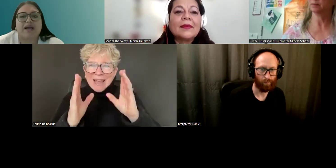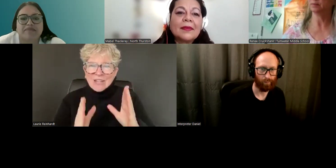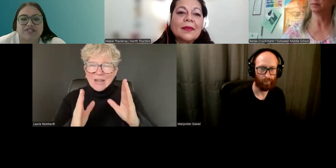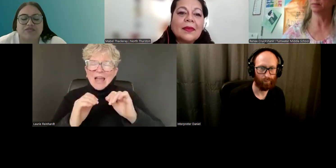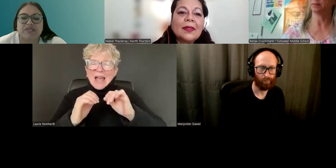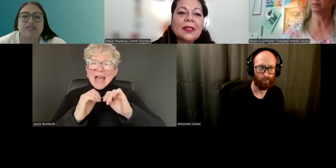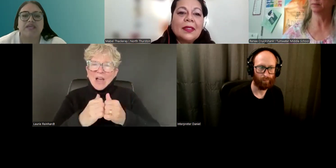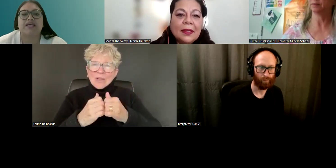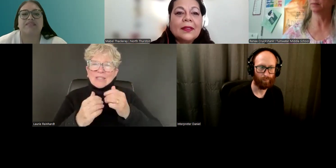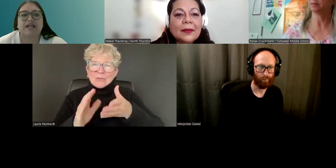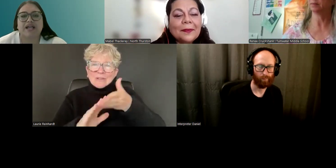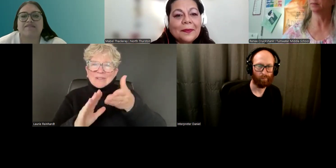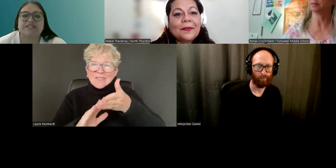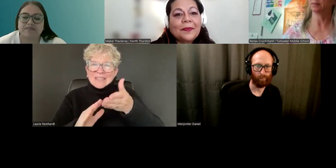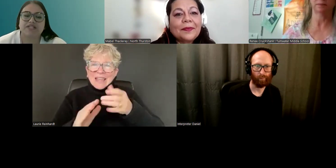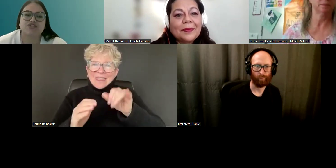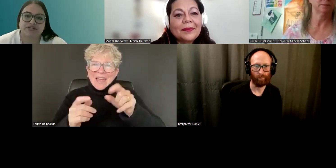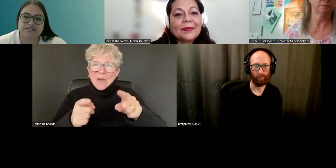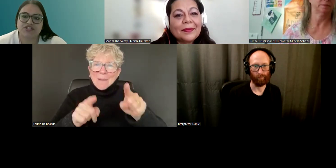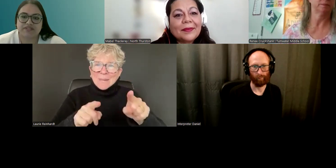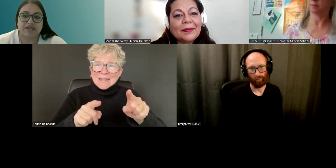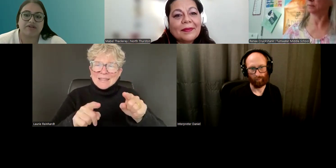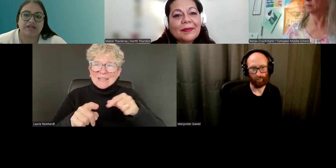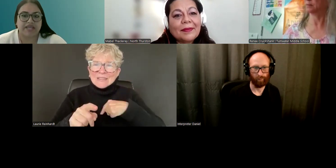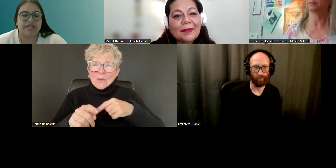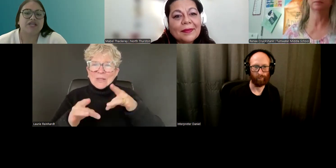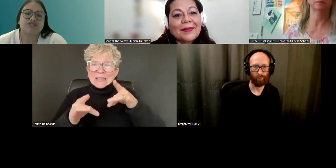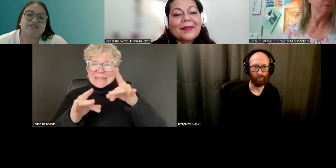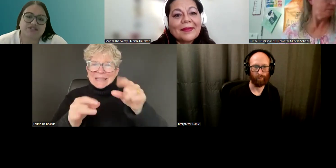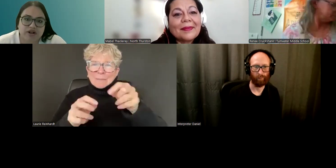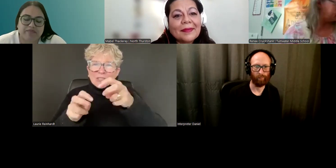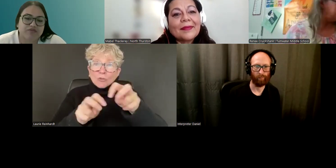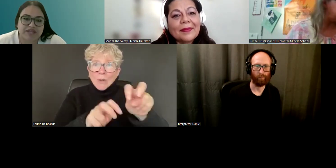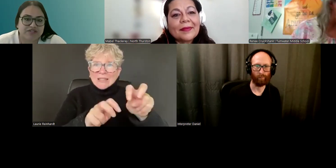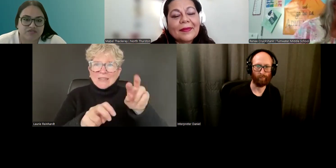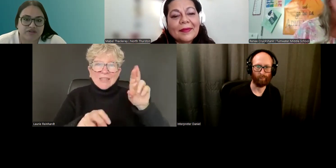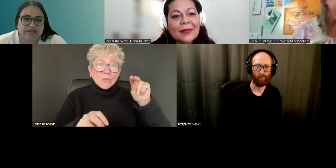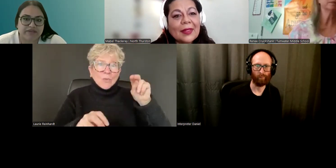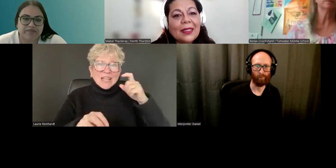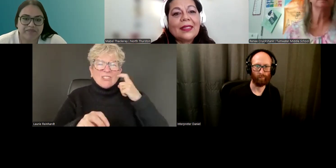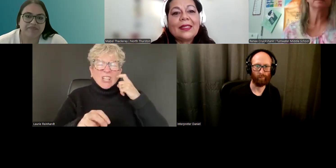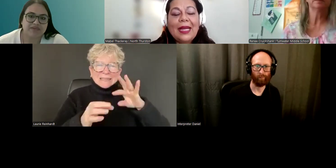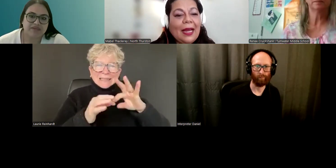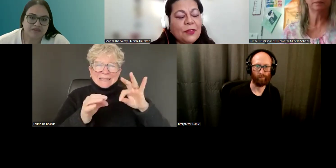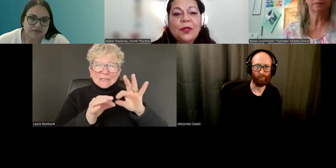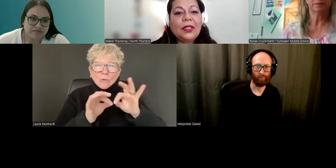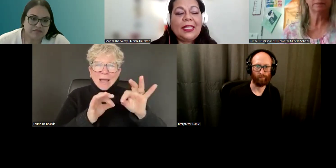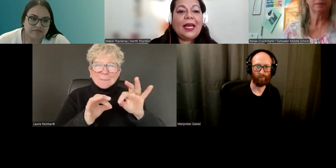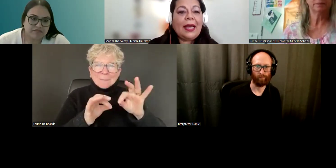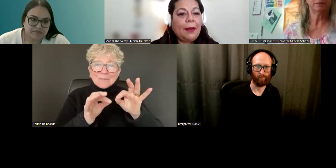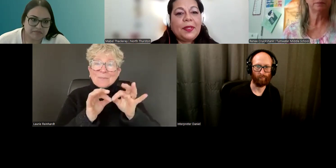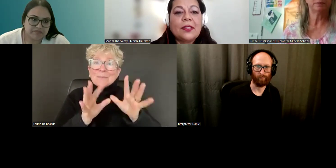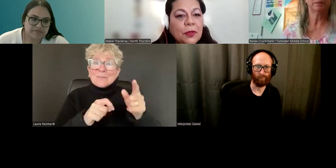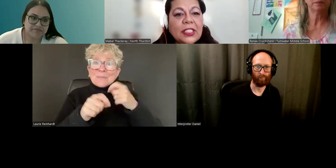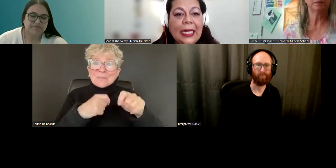that happen to be that kind of seamless transition that Renee just described through that story? Absolutely.